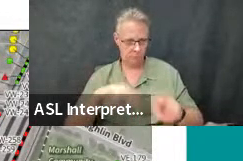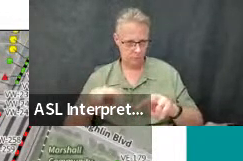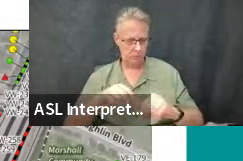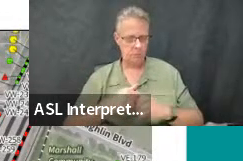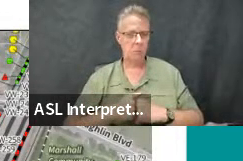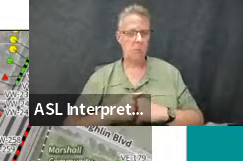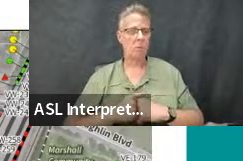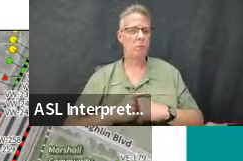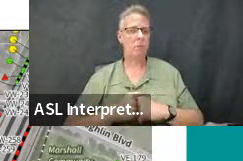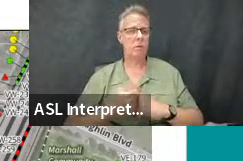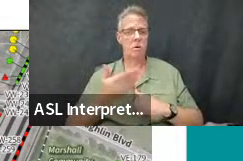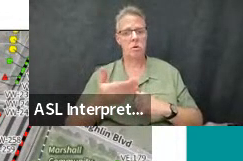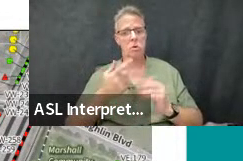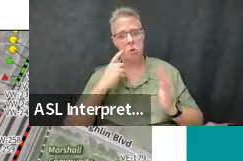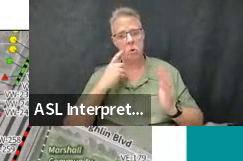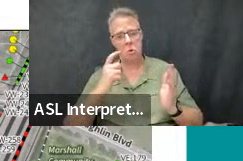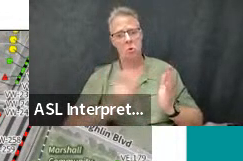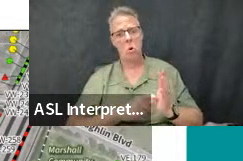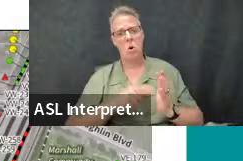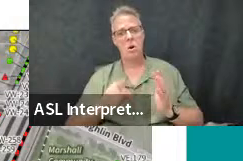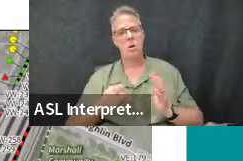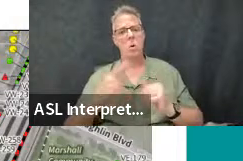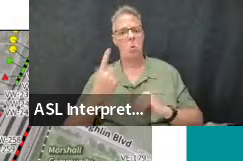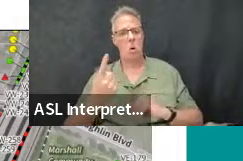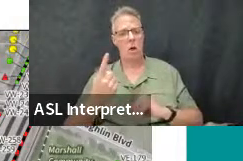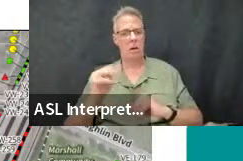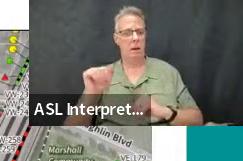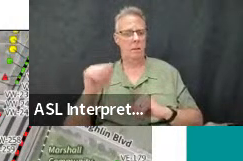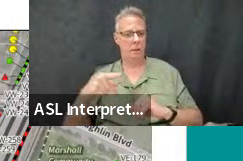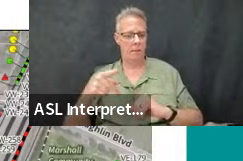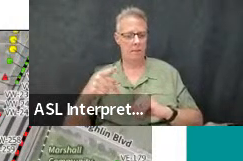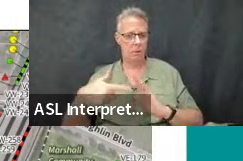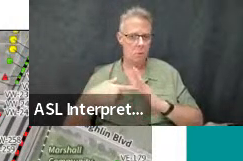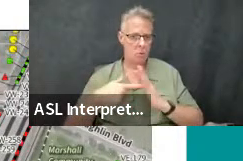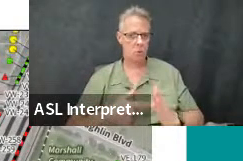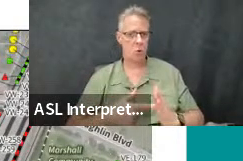are showing here in this graphic is just one map of